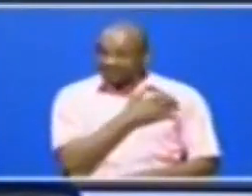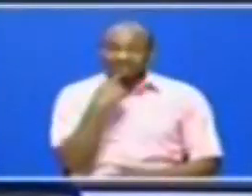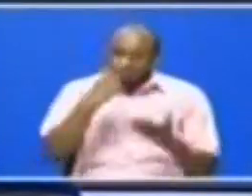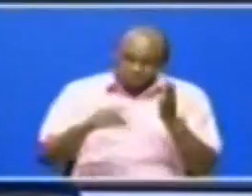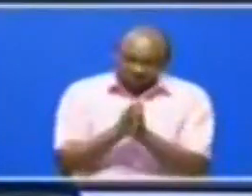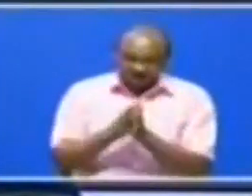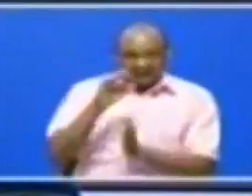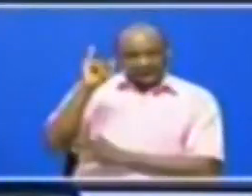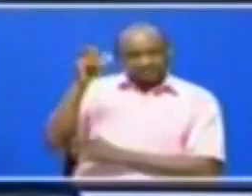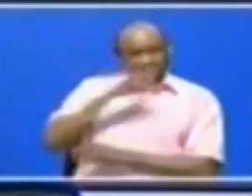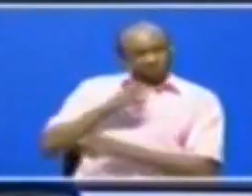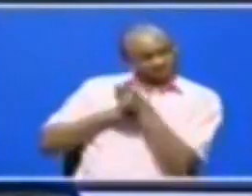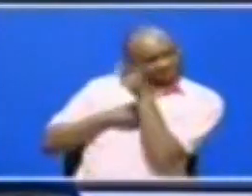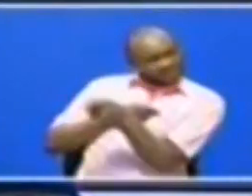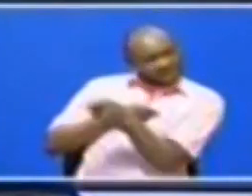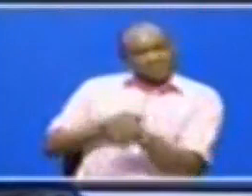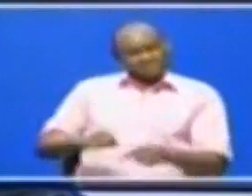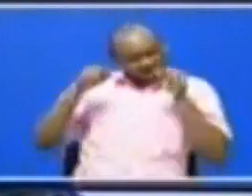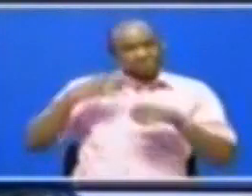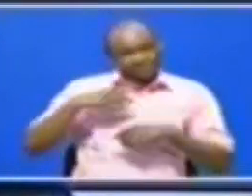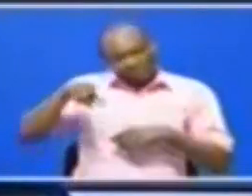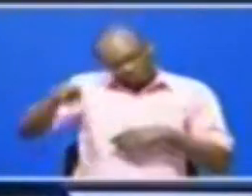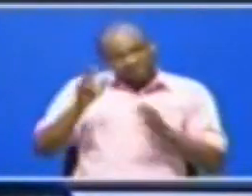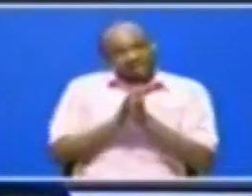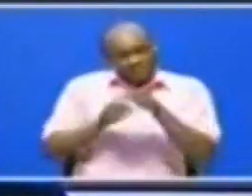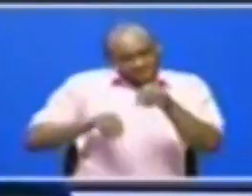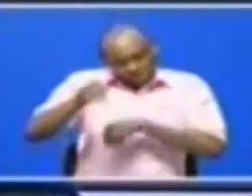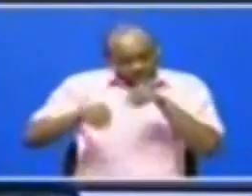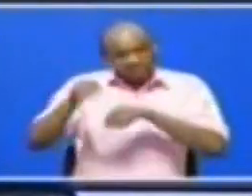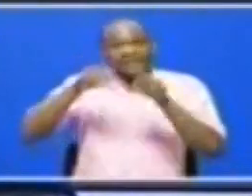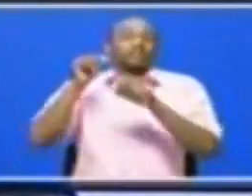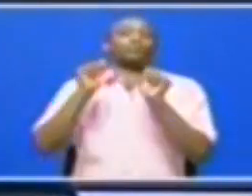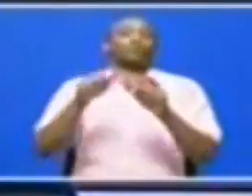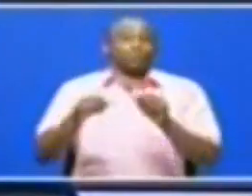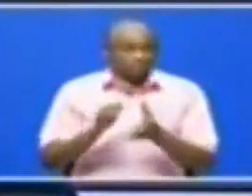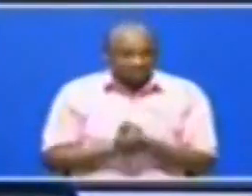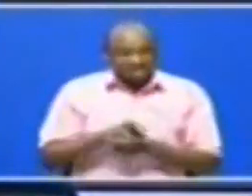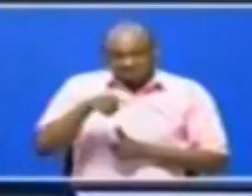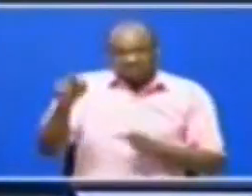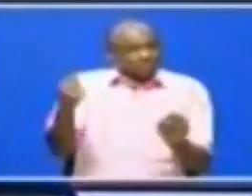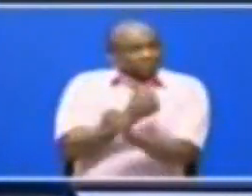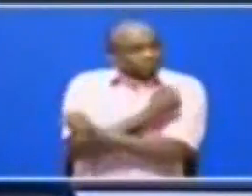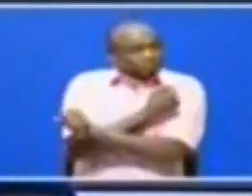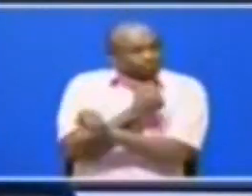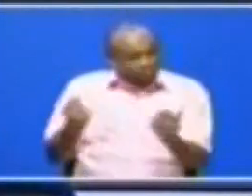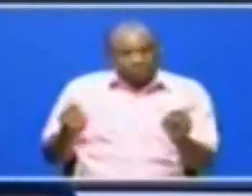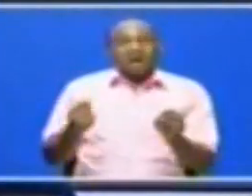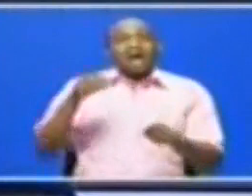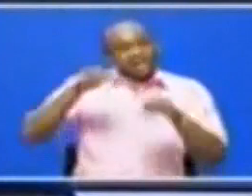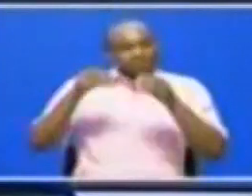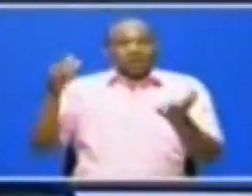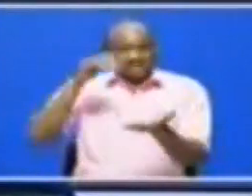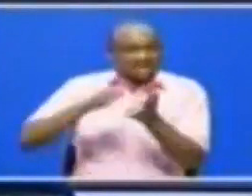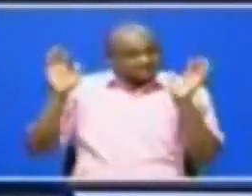some IEBC commissioners and officials were compromised to rig the elections and are therefore unreliable to conduct a free, fair